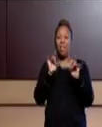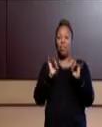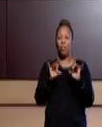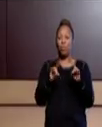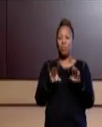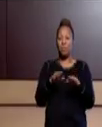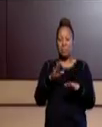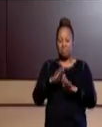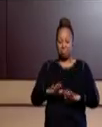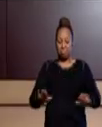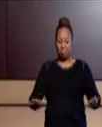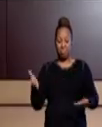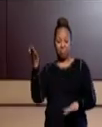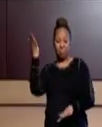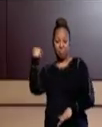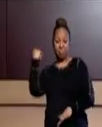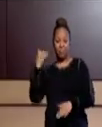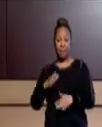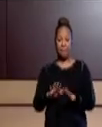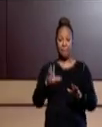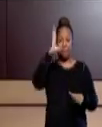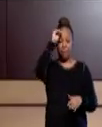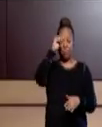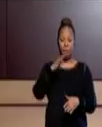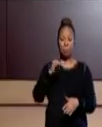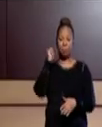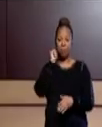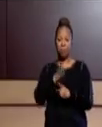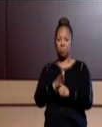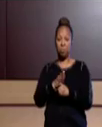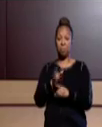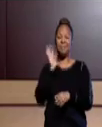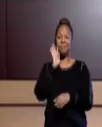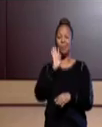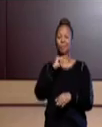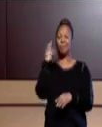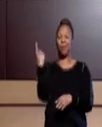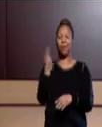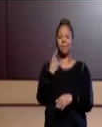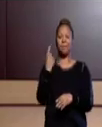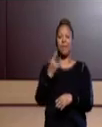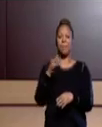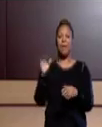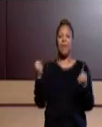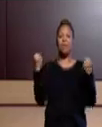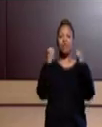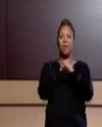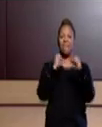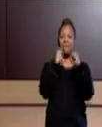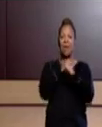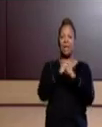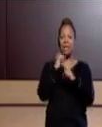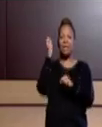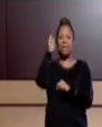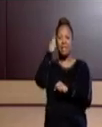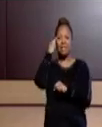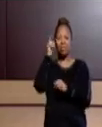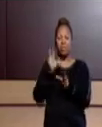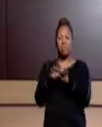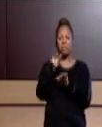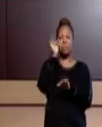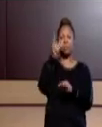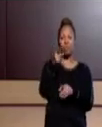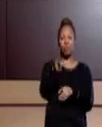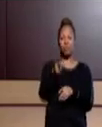in you, the wounded girl, and the wounded boy is talking to you all the time. And you are fighting the intellectual you, the spiritual